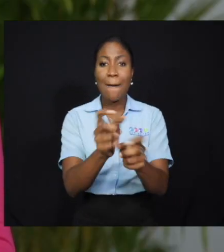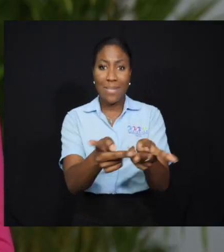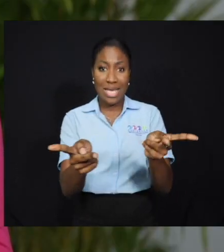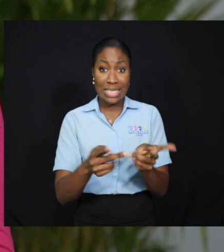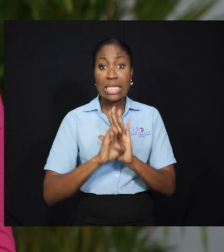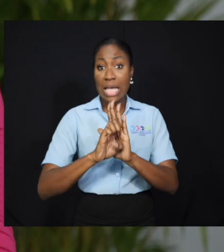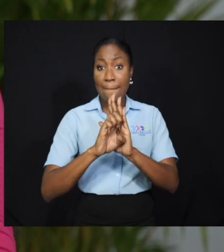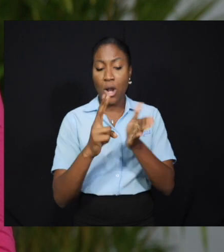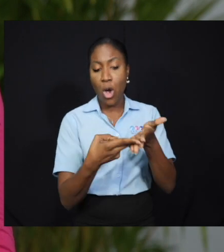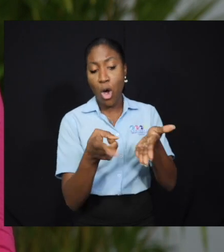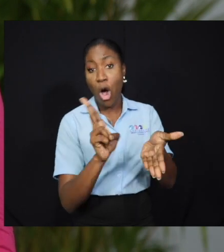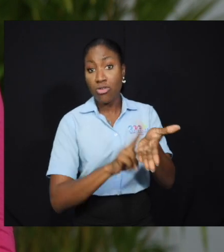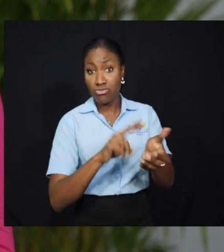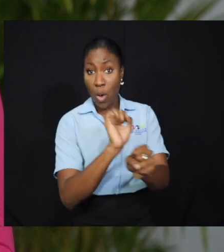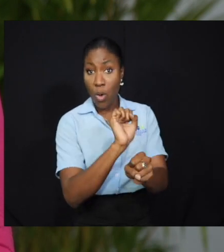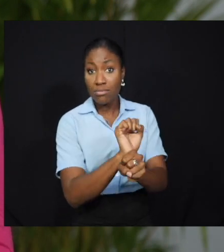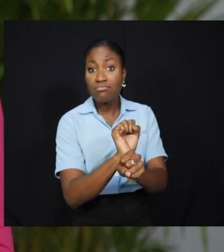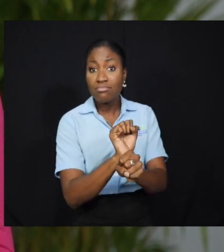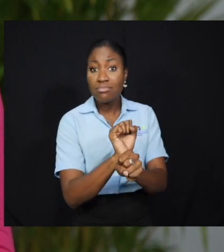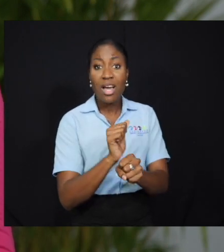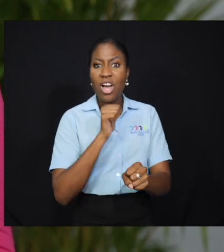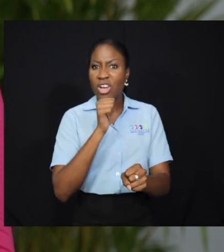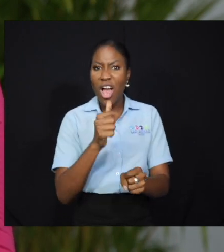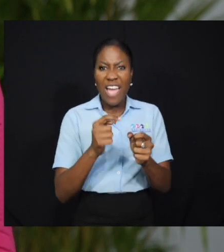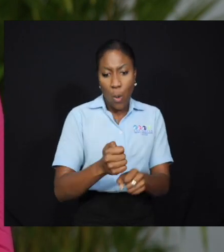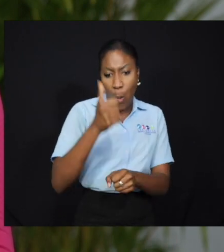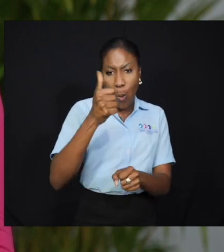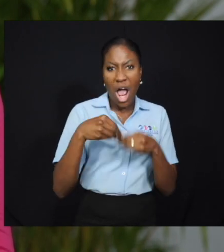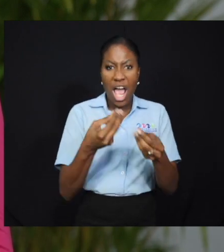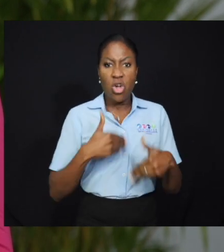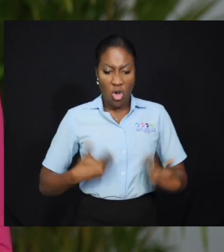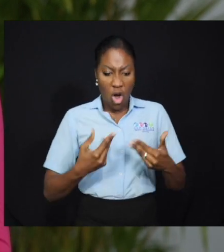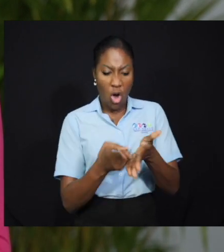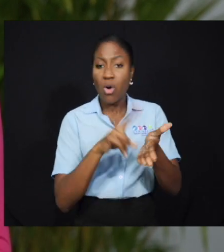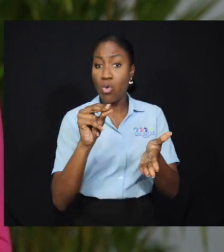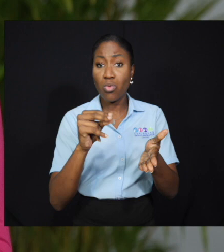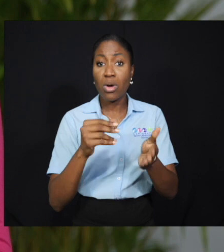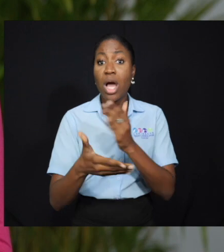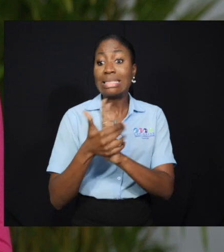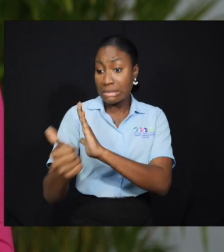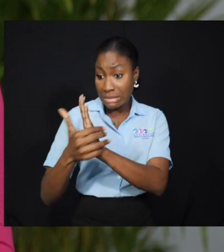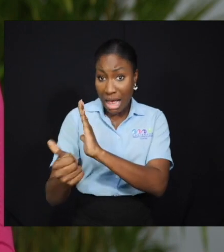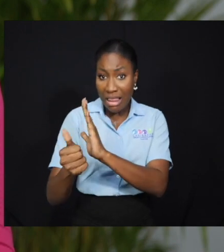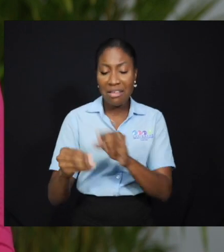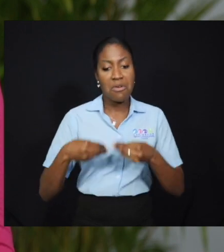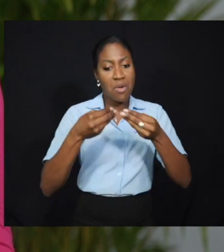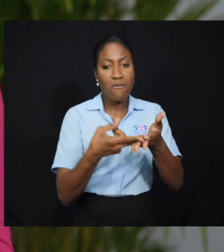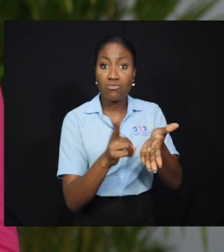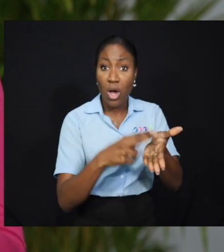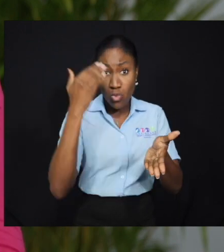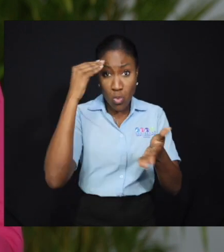work, which is not age-based but skills-based, you have some seniors who are over 70 at